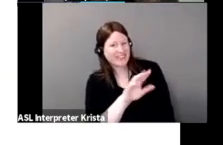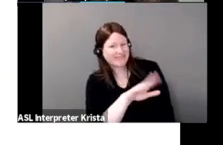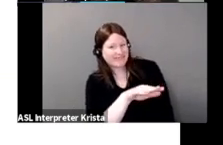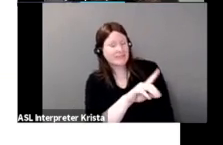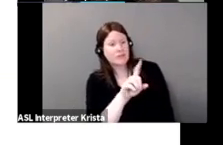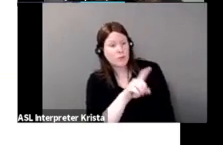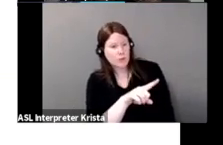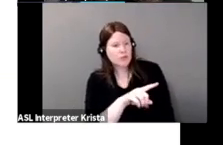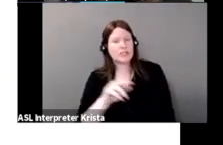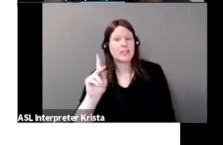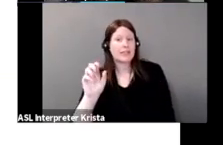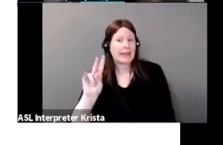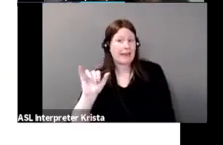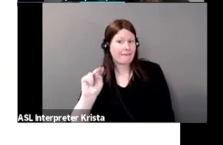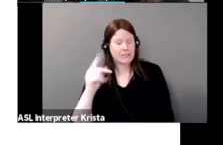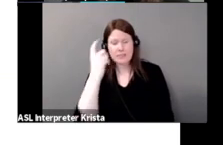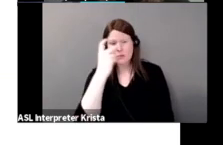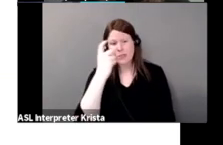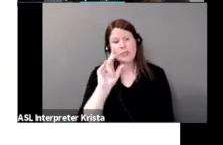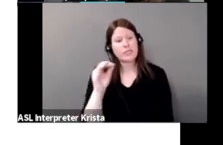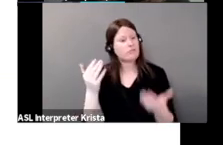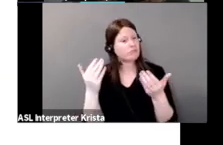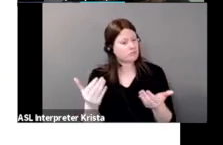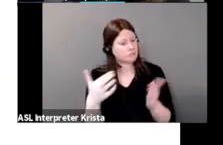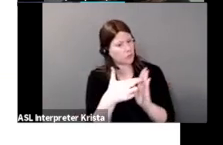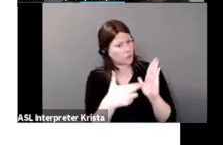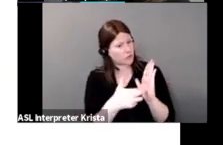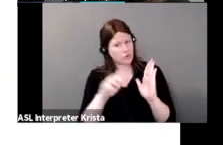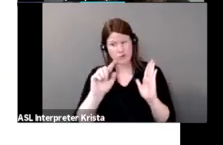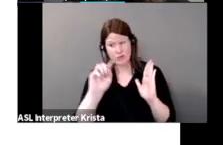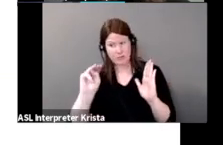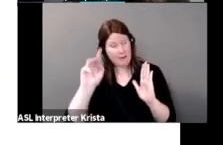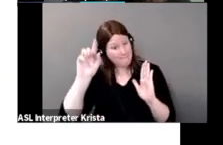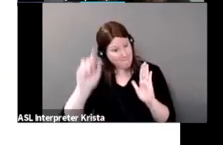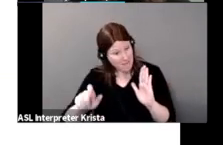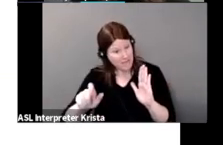So Kevin's wondering, if you register your trademark, are you required to use the R icon?